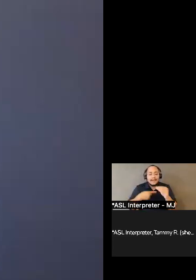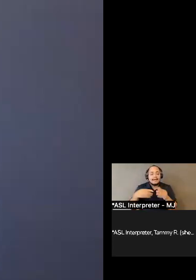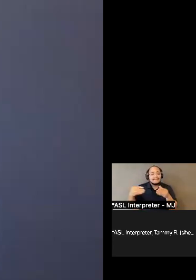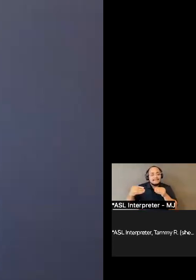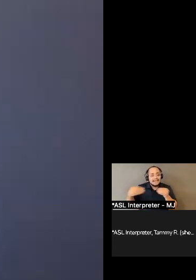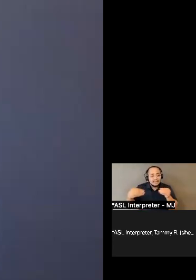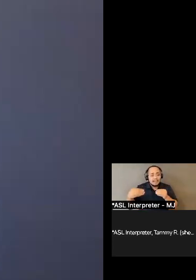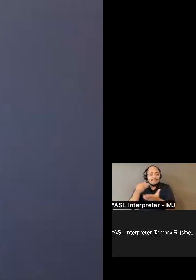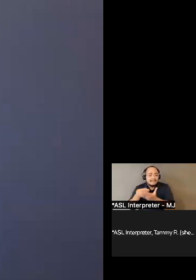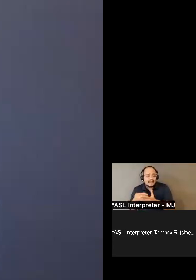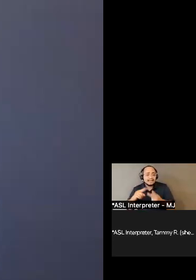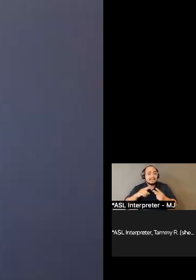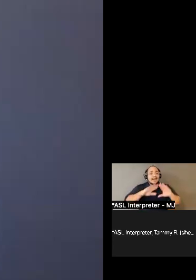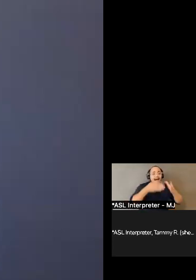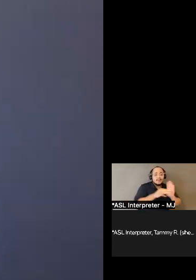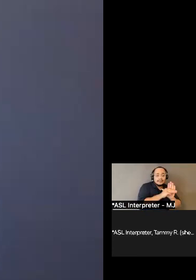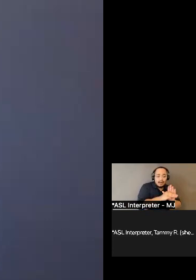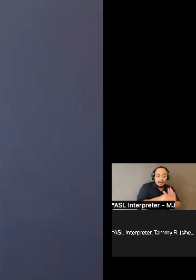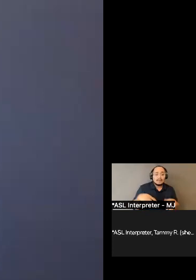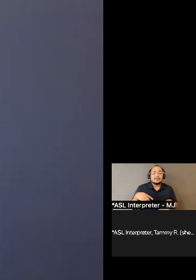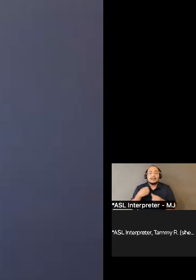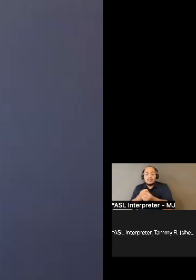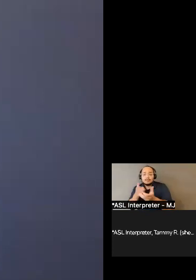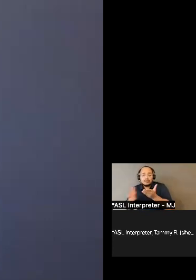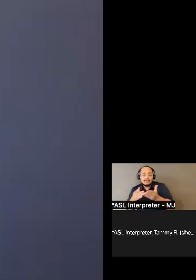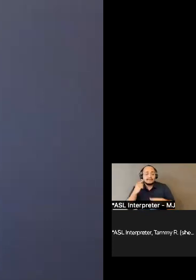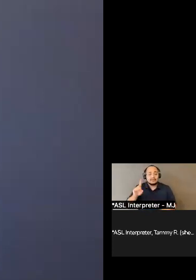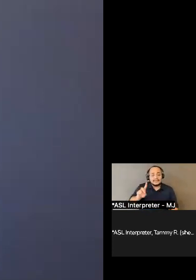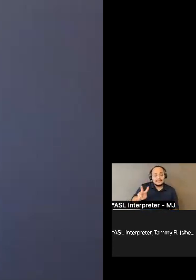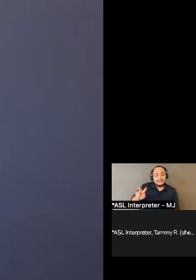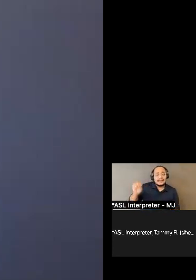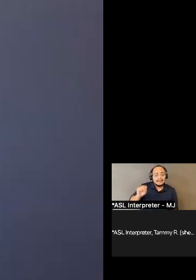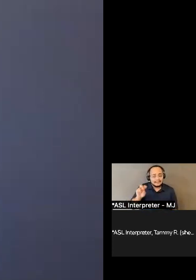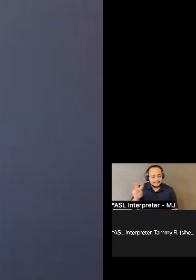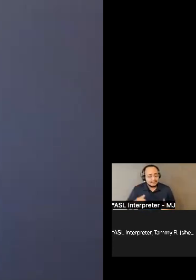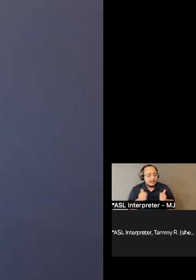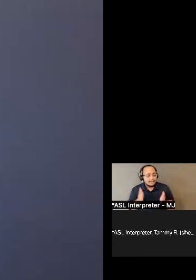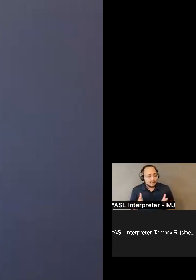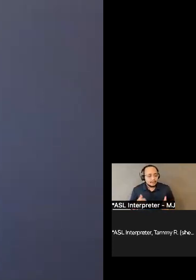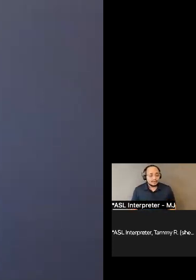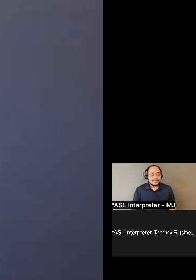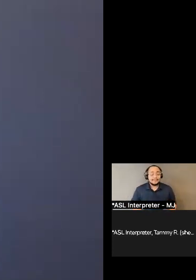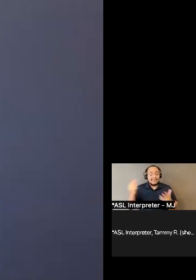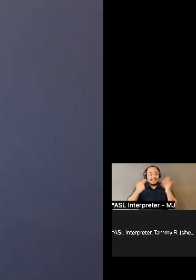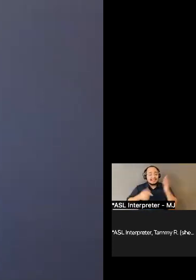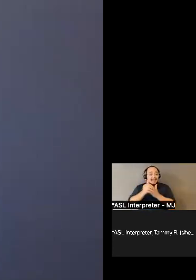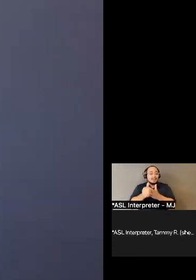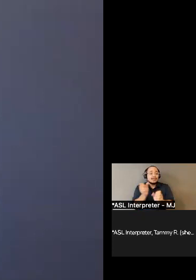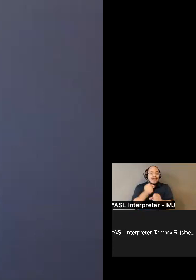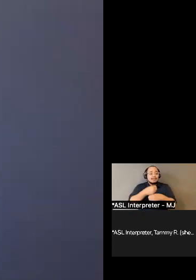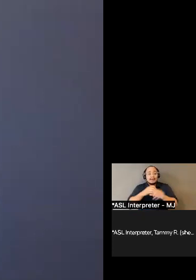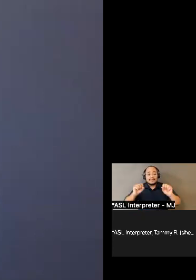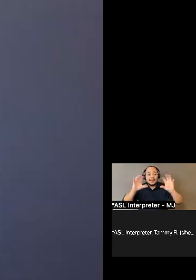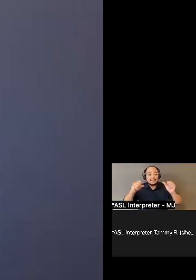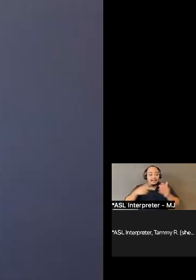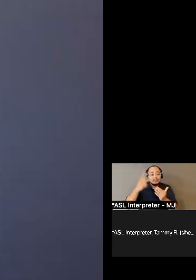housing models, and supportive services for domestic violence survivors and sexual assault survivors. These leaders have built innovative